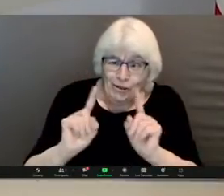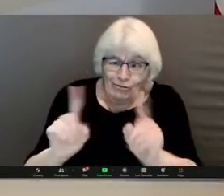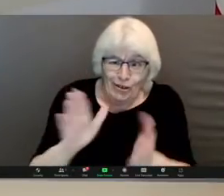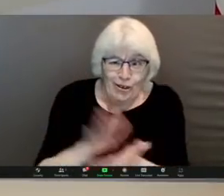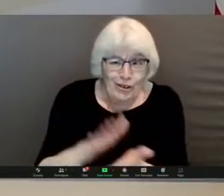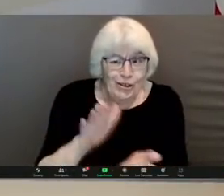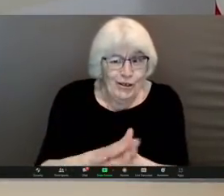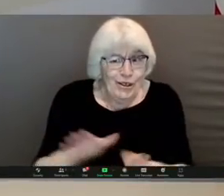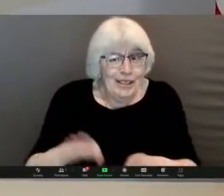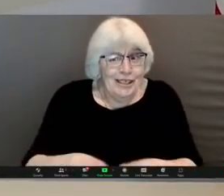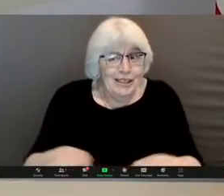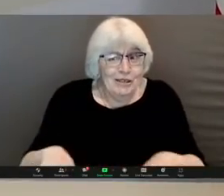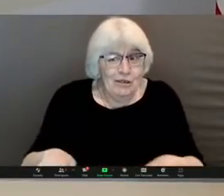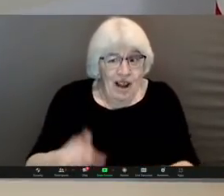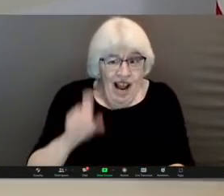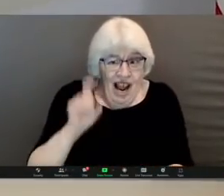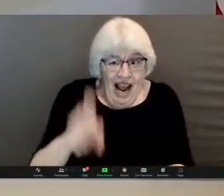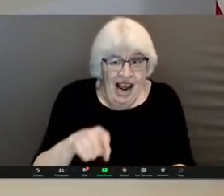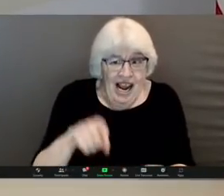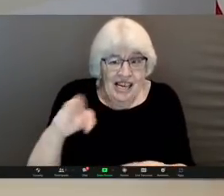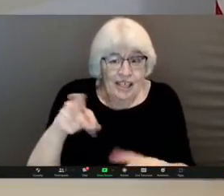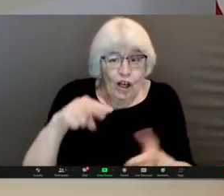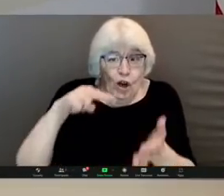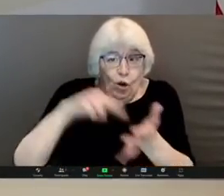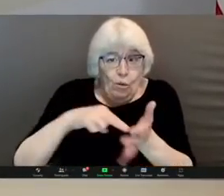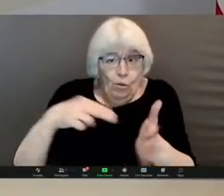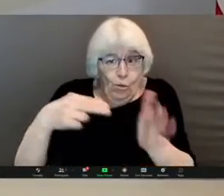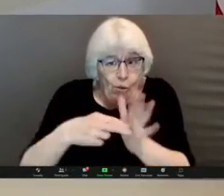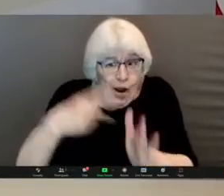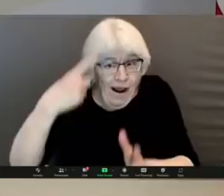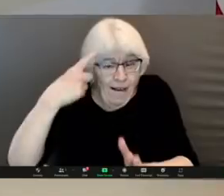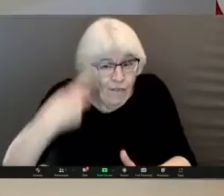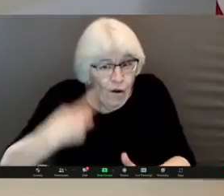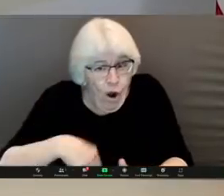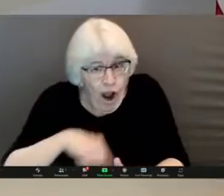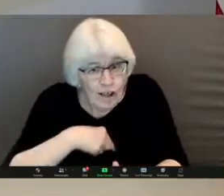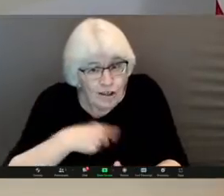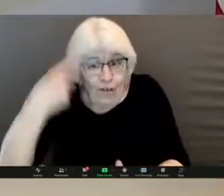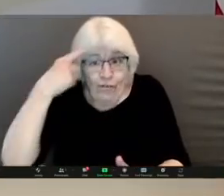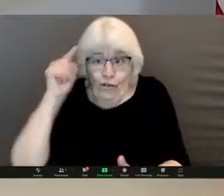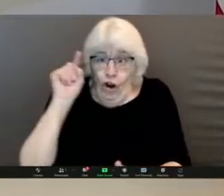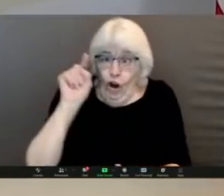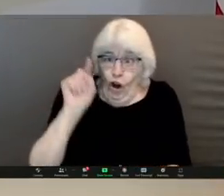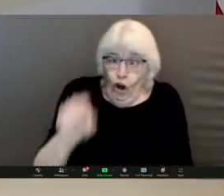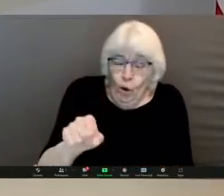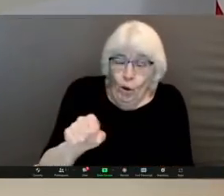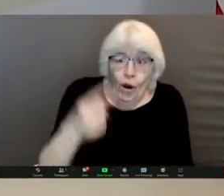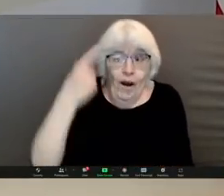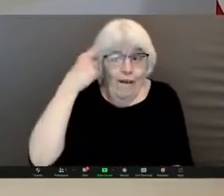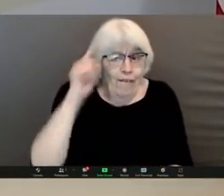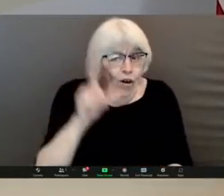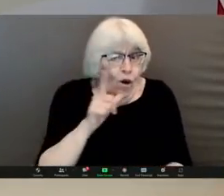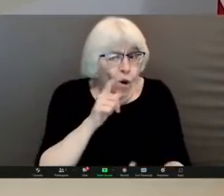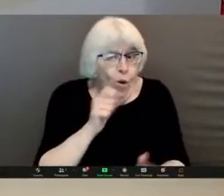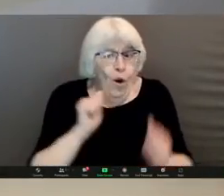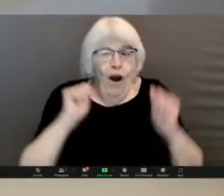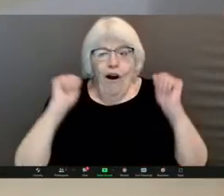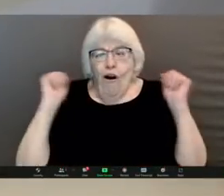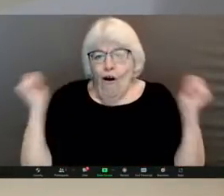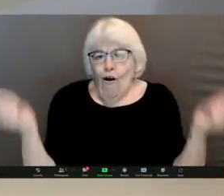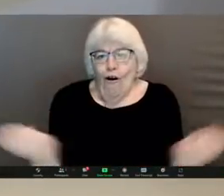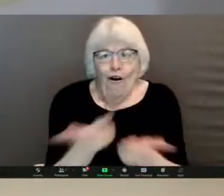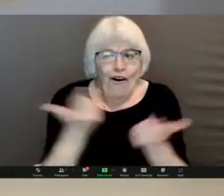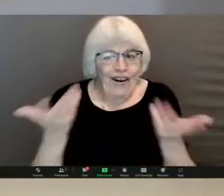as everyone in PEI. So it's an exciting day for many PEI families, and some children starting school for the first time, and